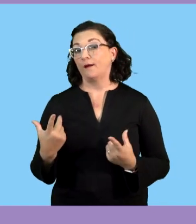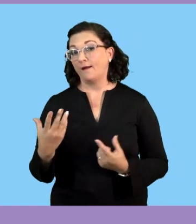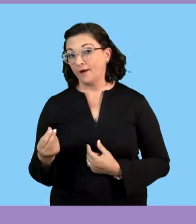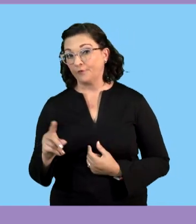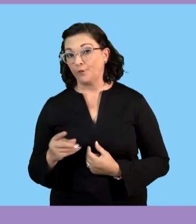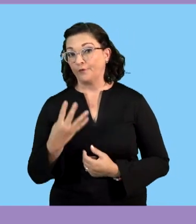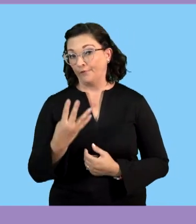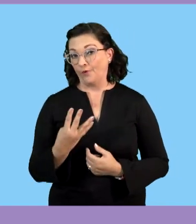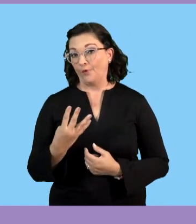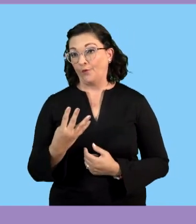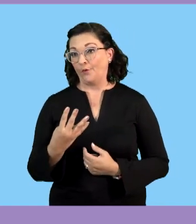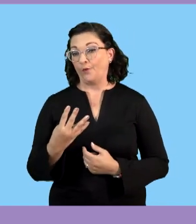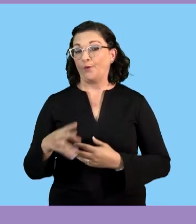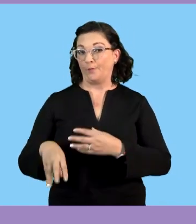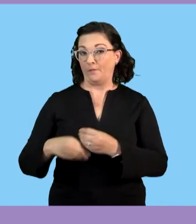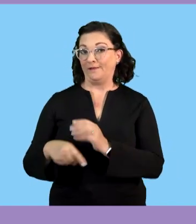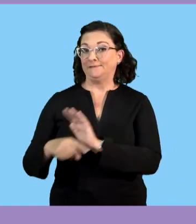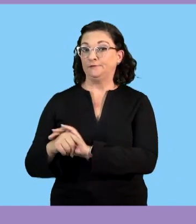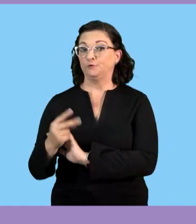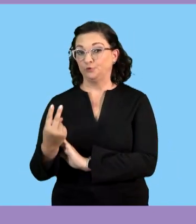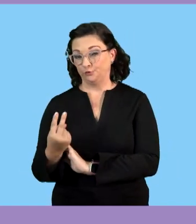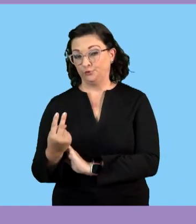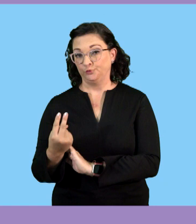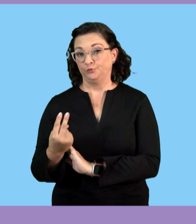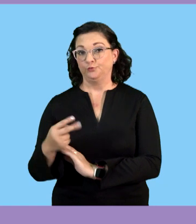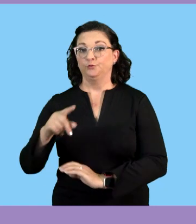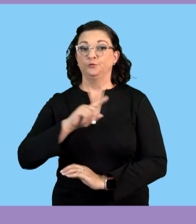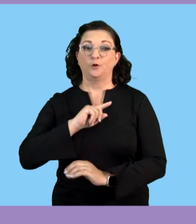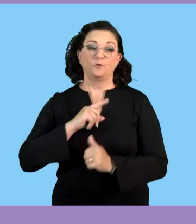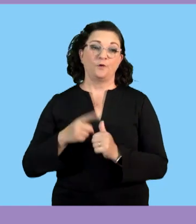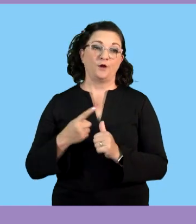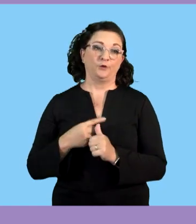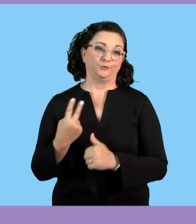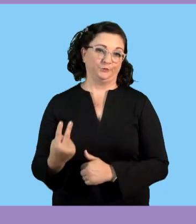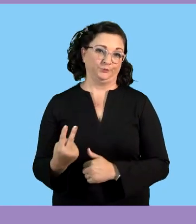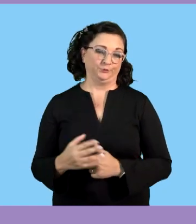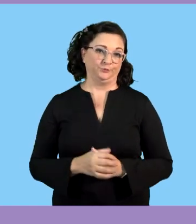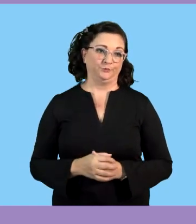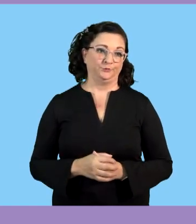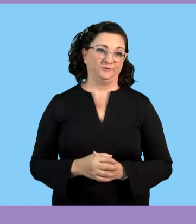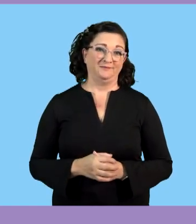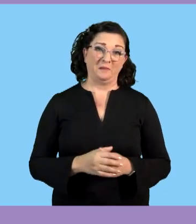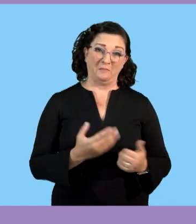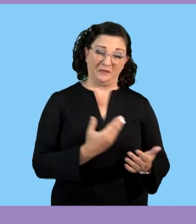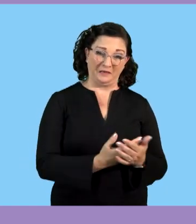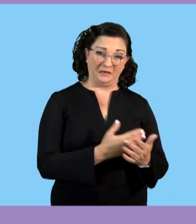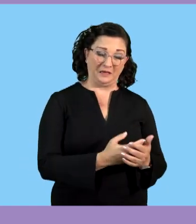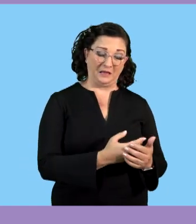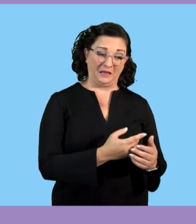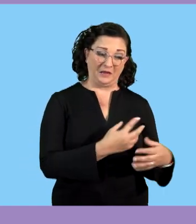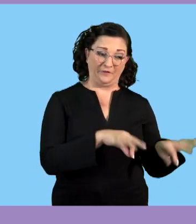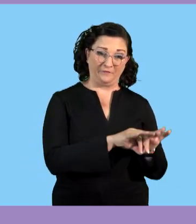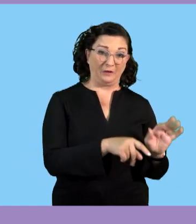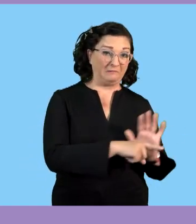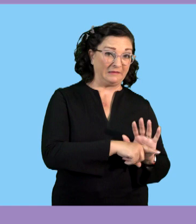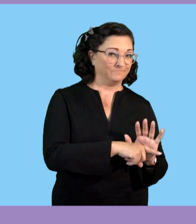on the right-hand side, we have 4 plus a negative 2. That is going to give us just 2. And we can't leave our unknown value as a